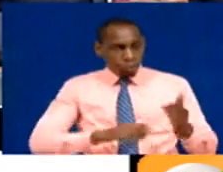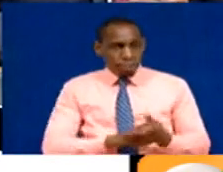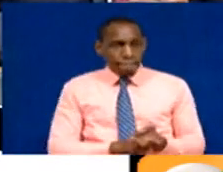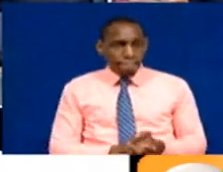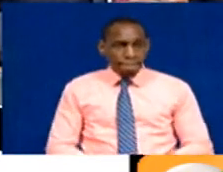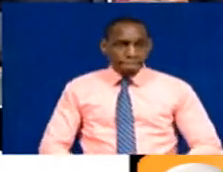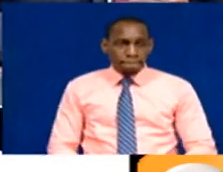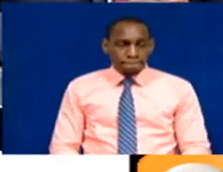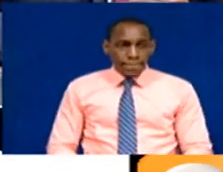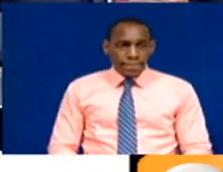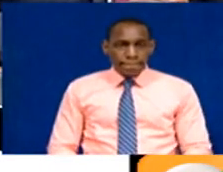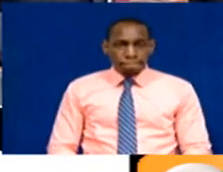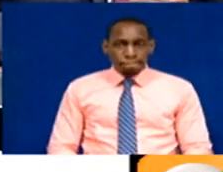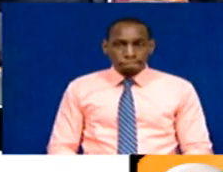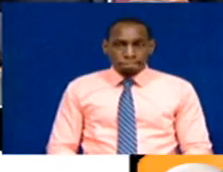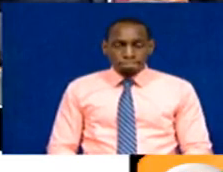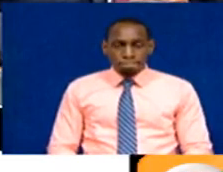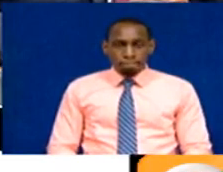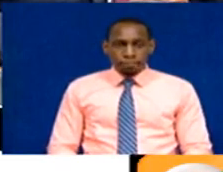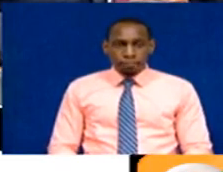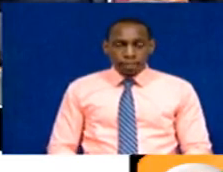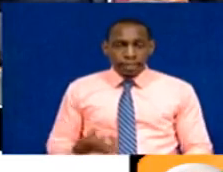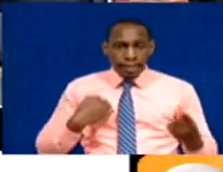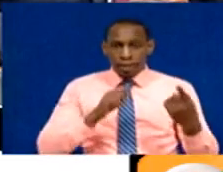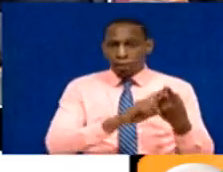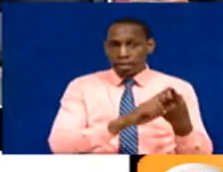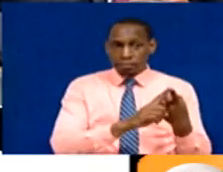year for Raila?